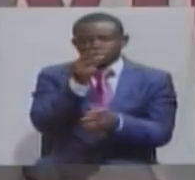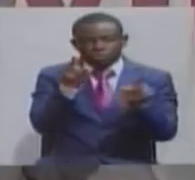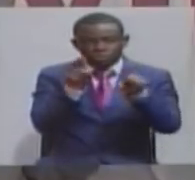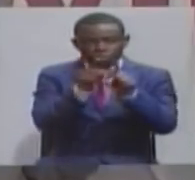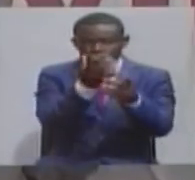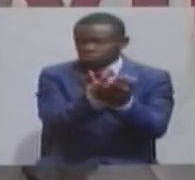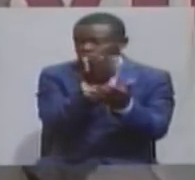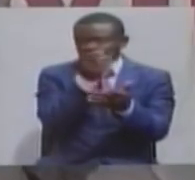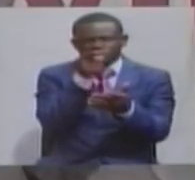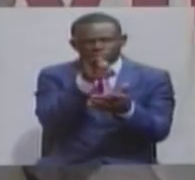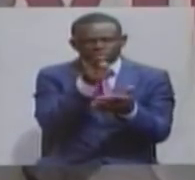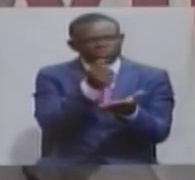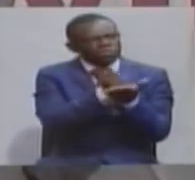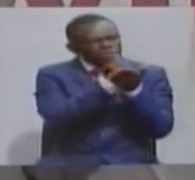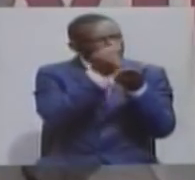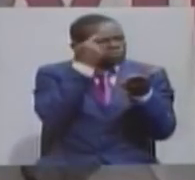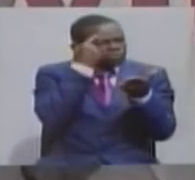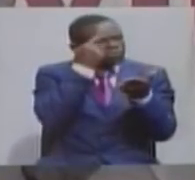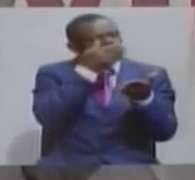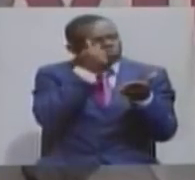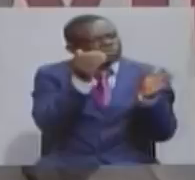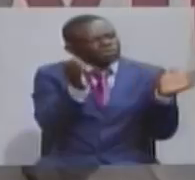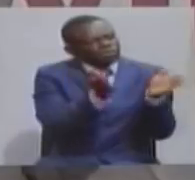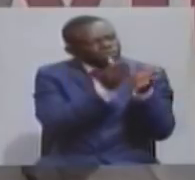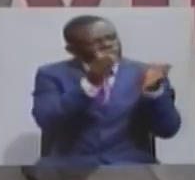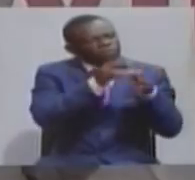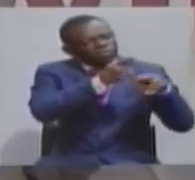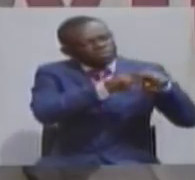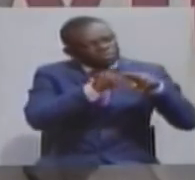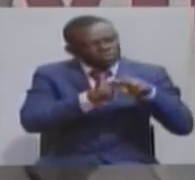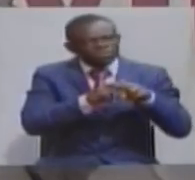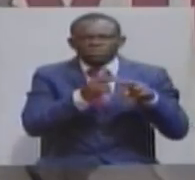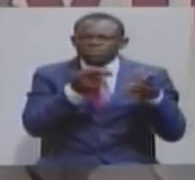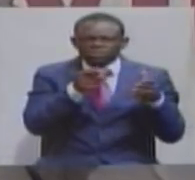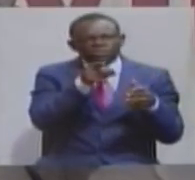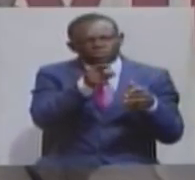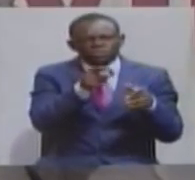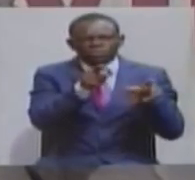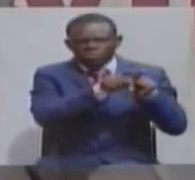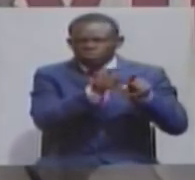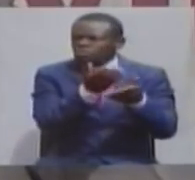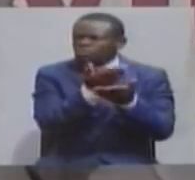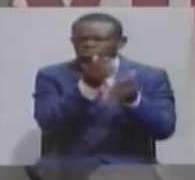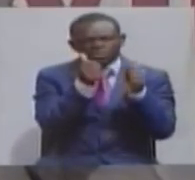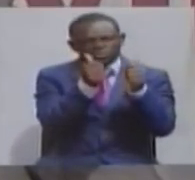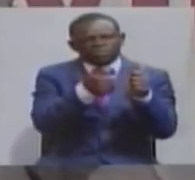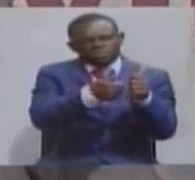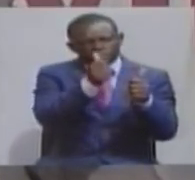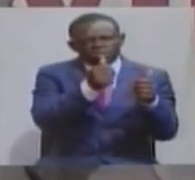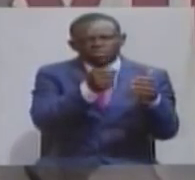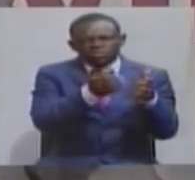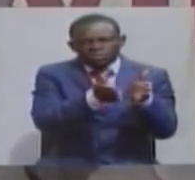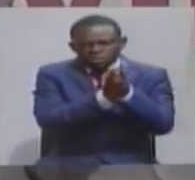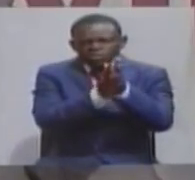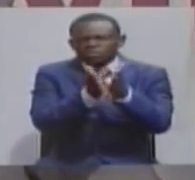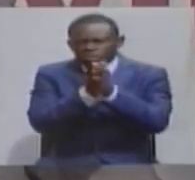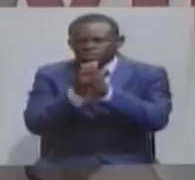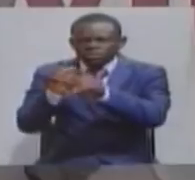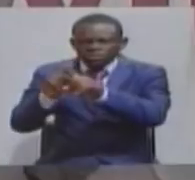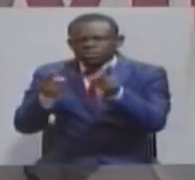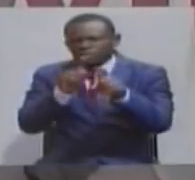tremendous job. They went around and consulted various stakeholders. And as you are well aware, Professor Gambari came to the